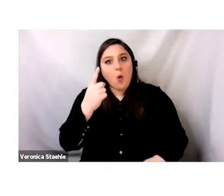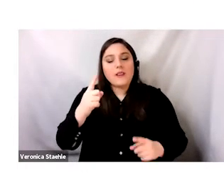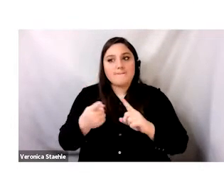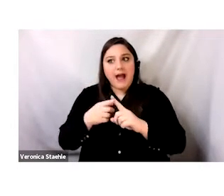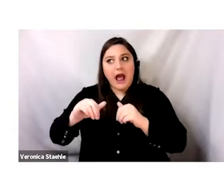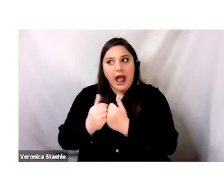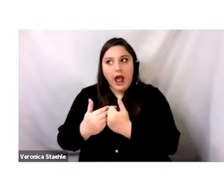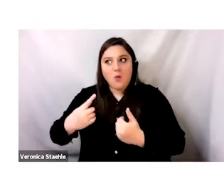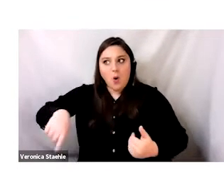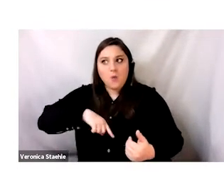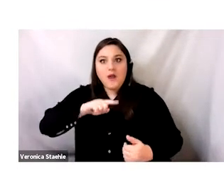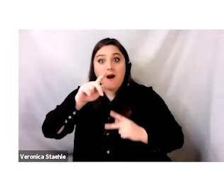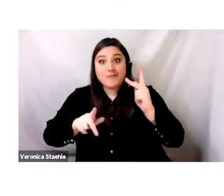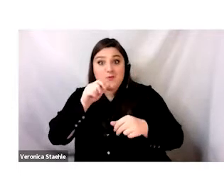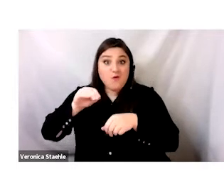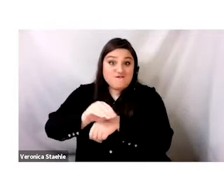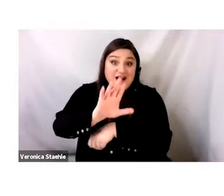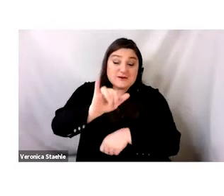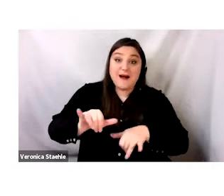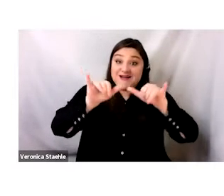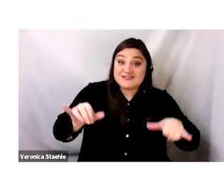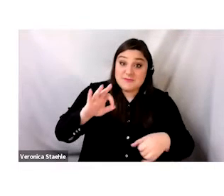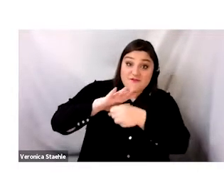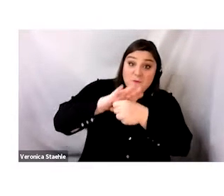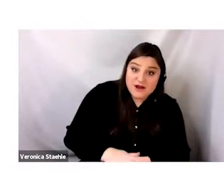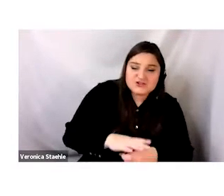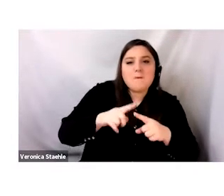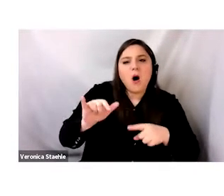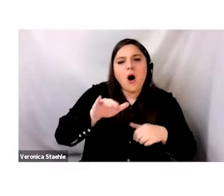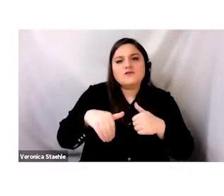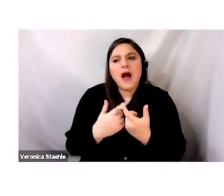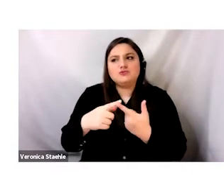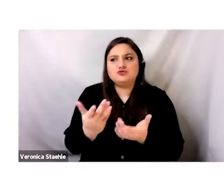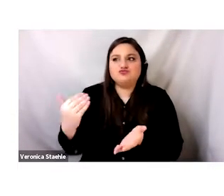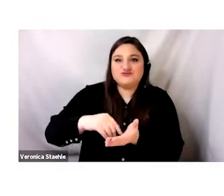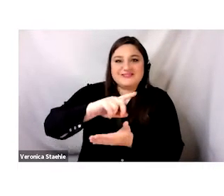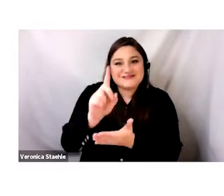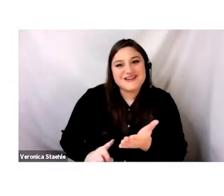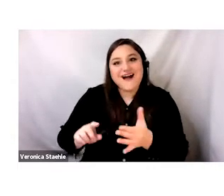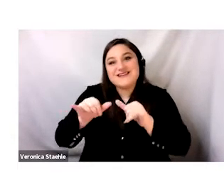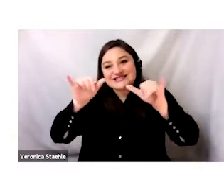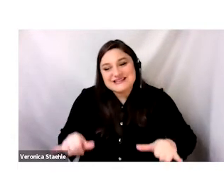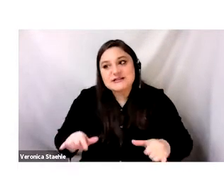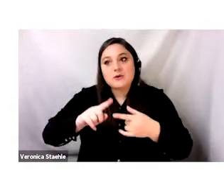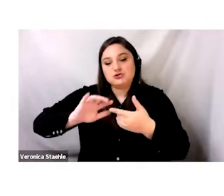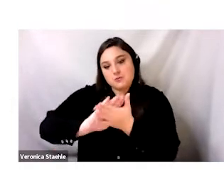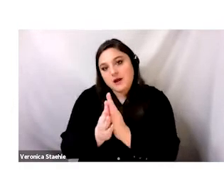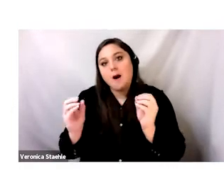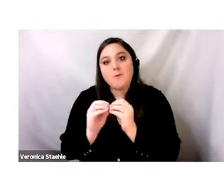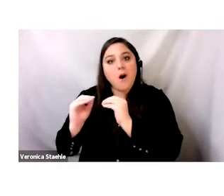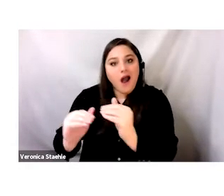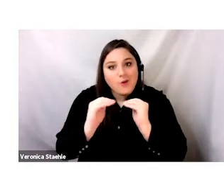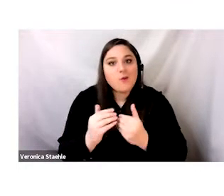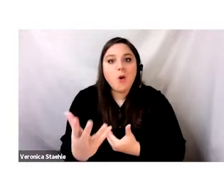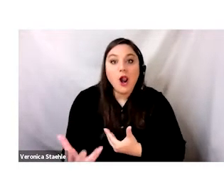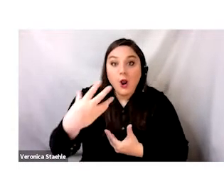affected by systems of oppression, but how do we actually redesign systems to be more inclusive and equitable and liberatory